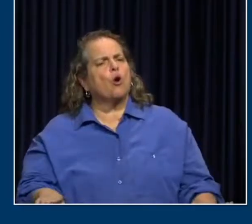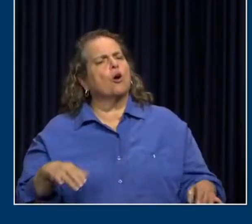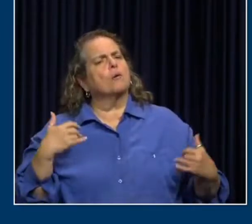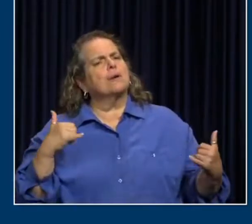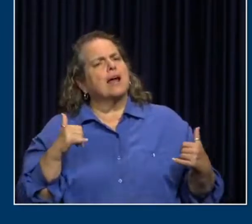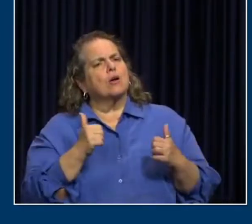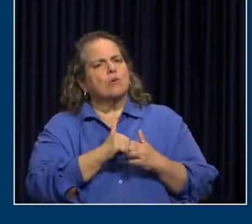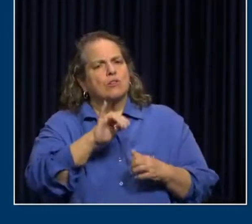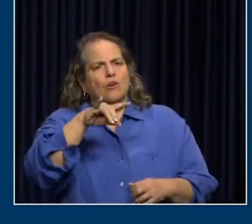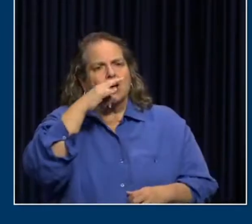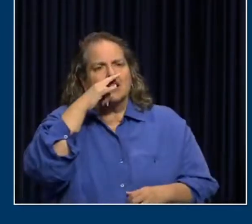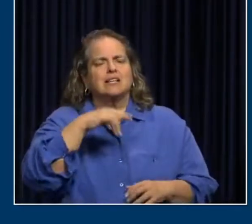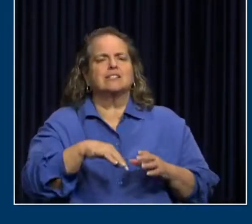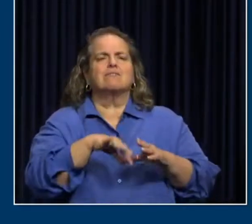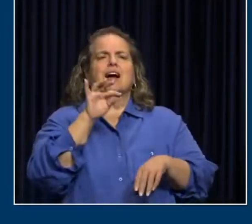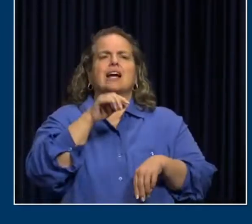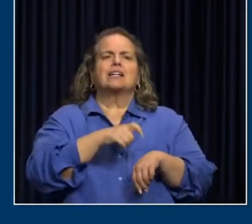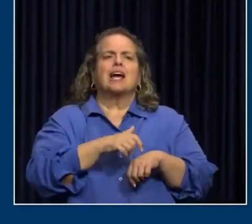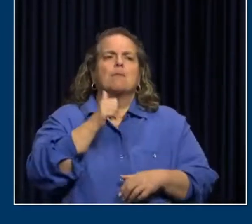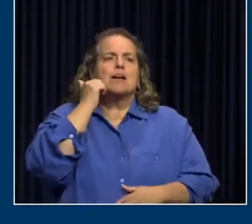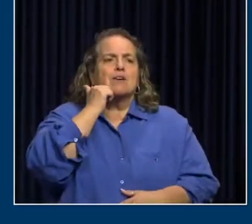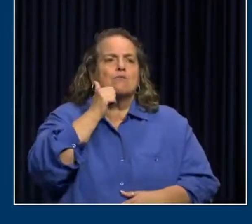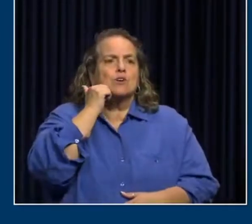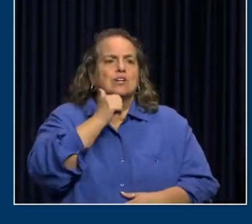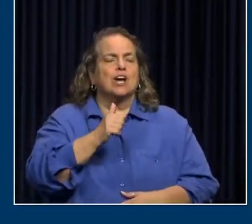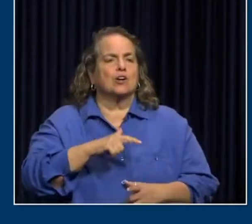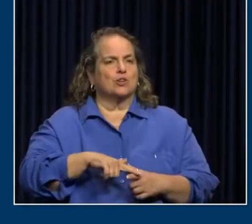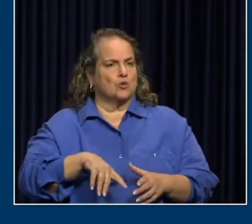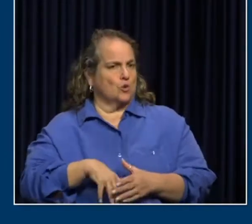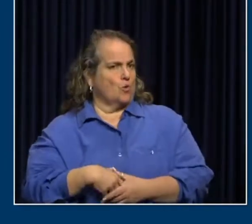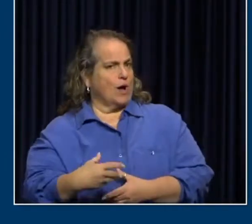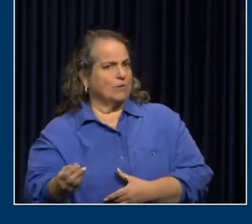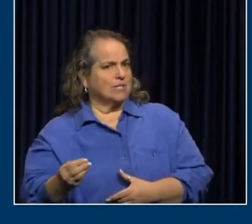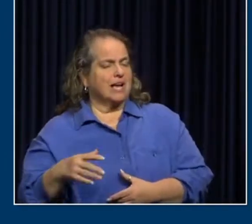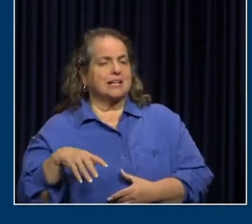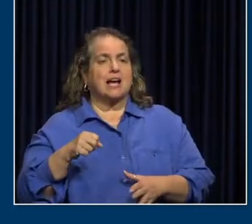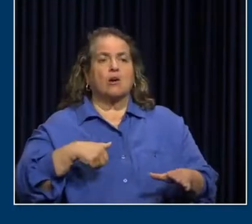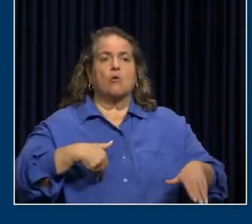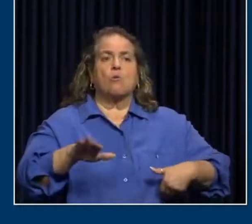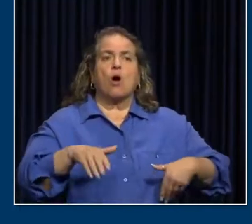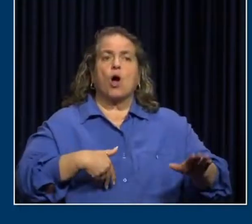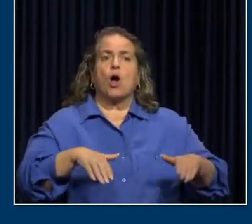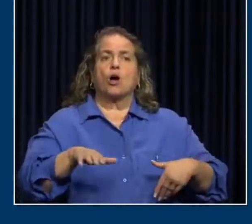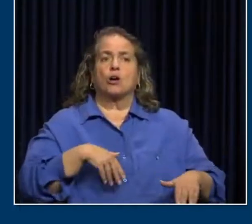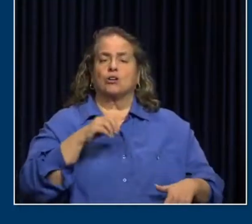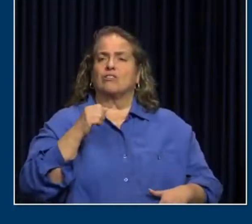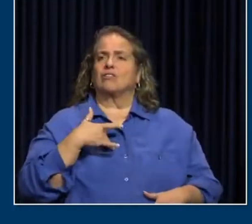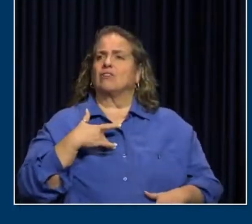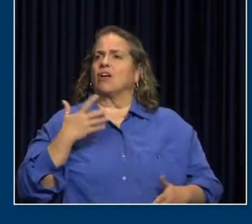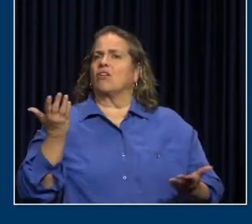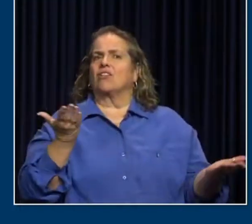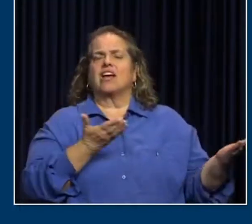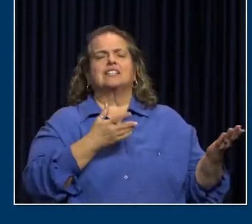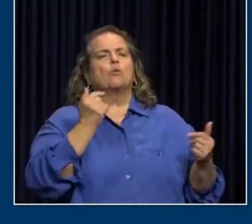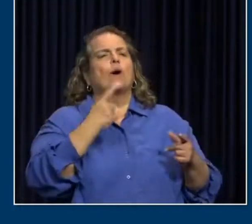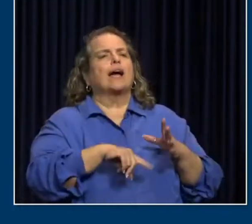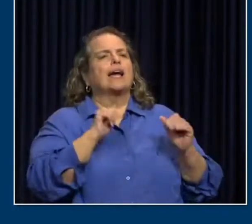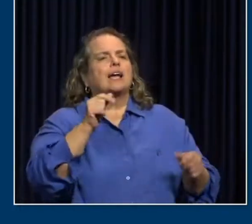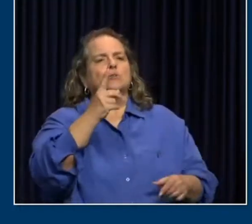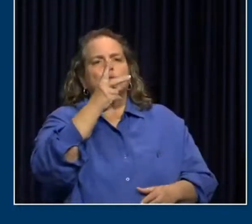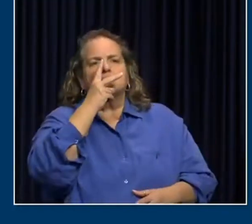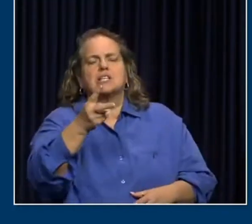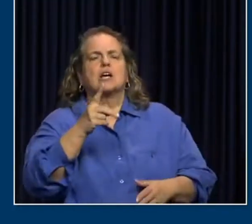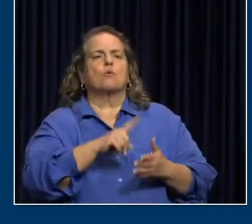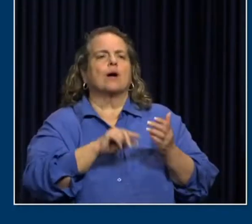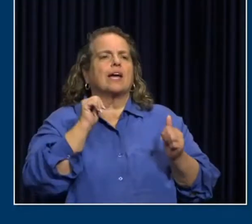Find times every day to get outside and take a walk. Look for the sensory things around you. What can you see? What can you hear? What can